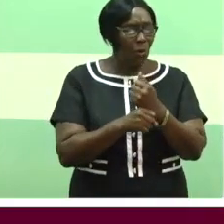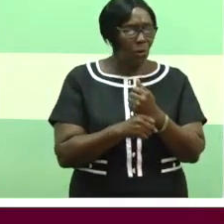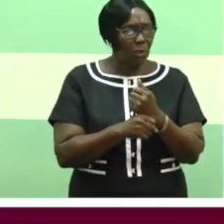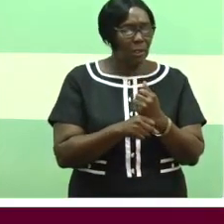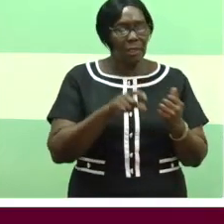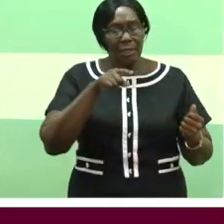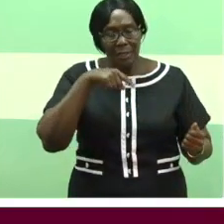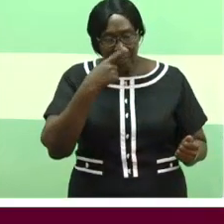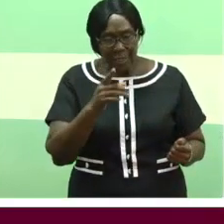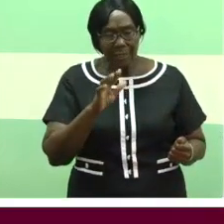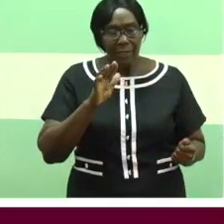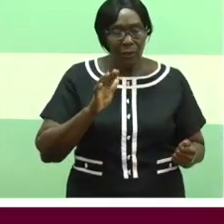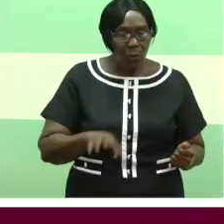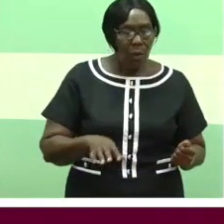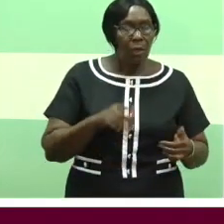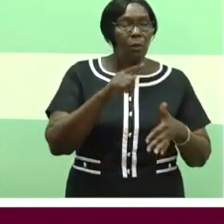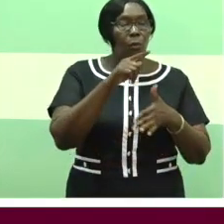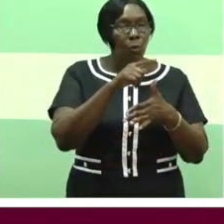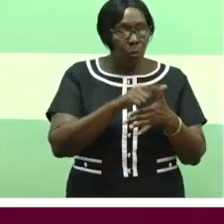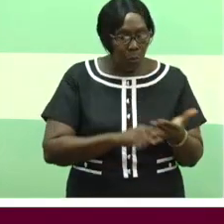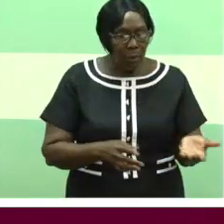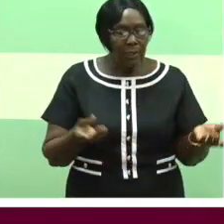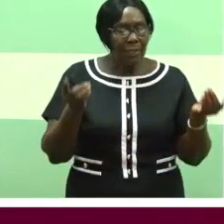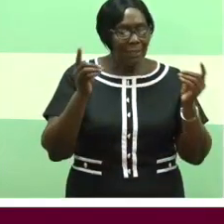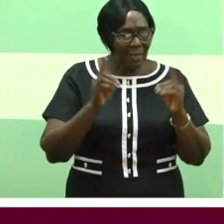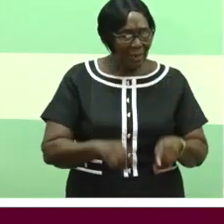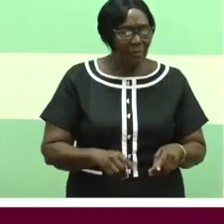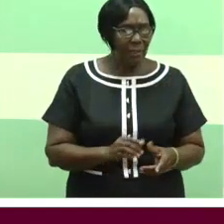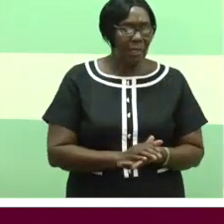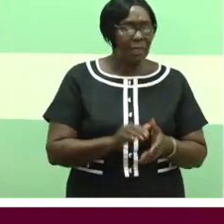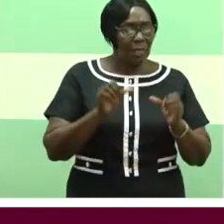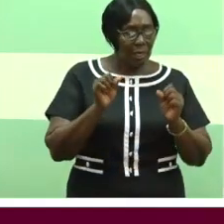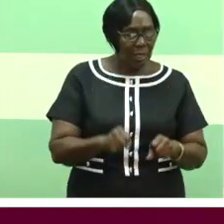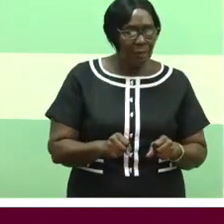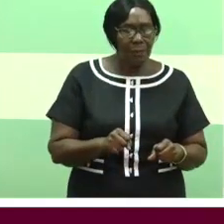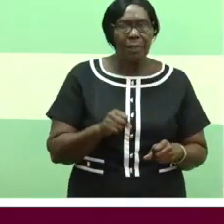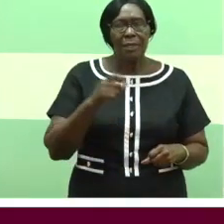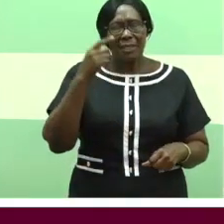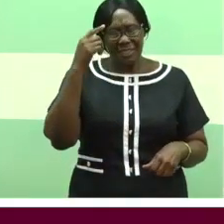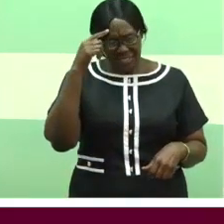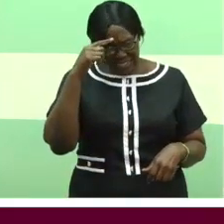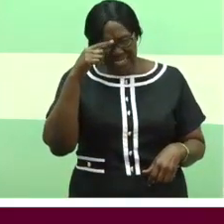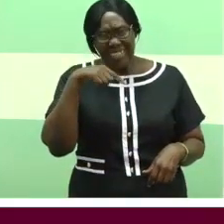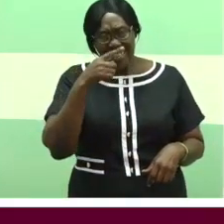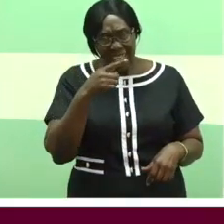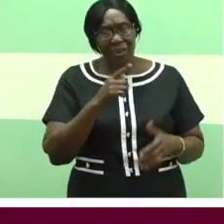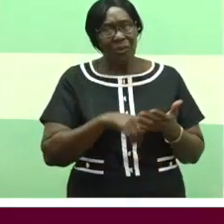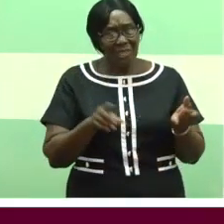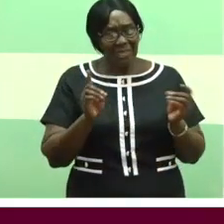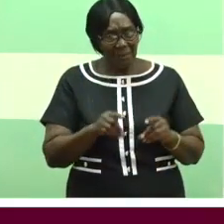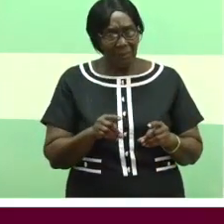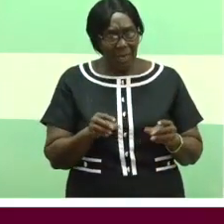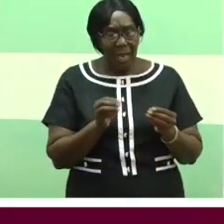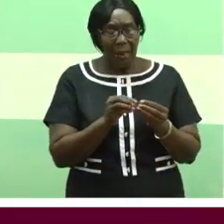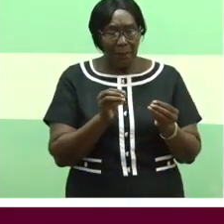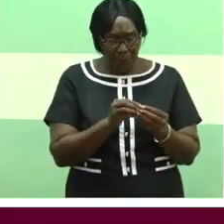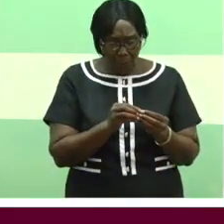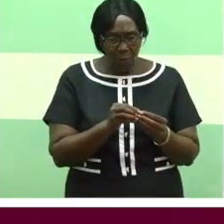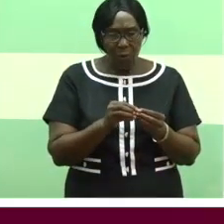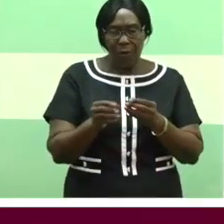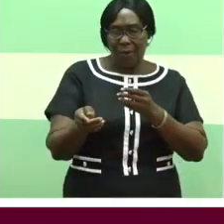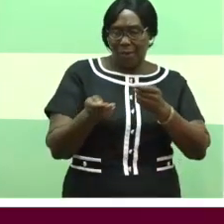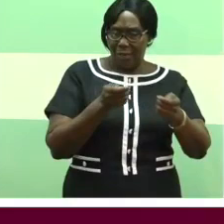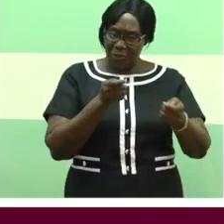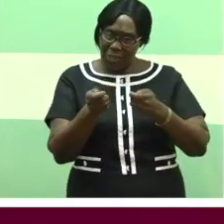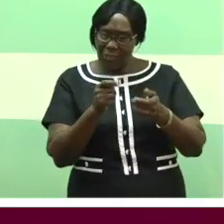Predictability. It tells the child what is happening. The child is able to predict. So they're feeling like, if I'm more in charge of